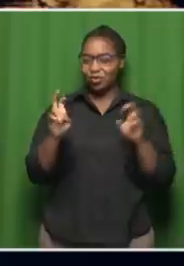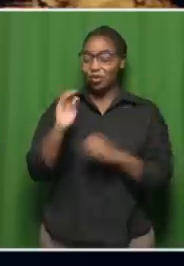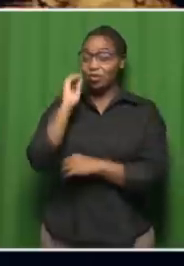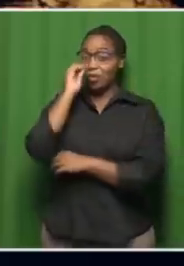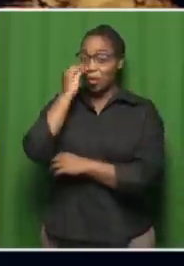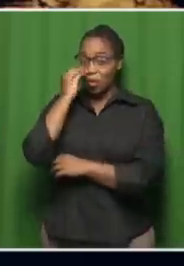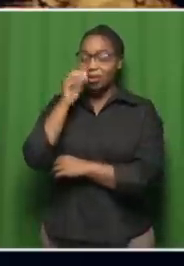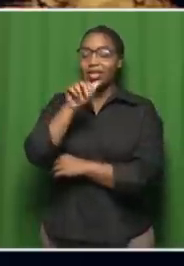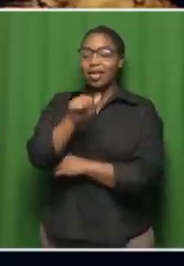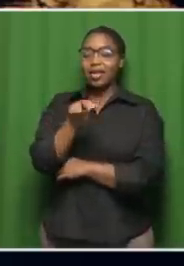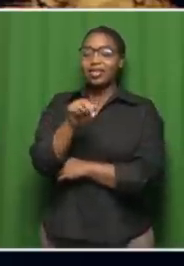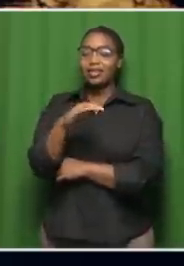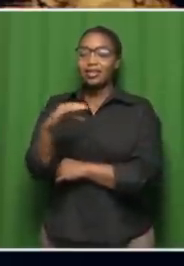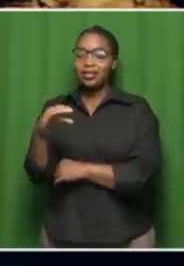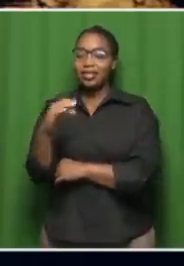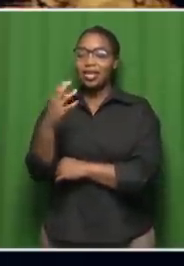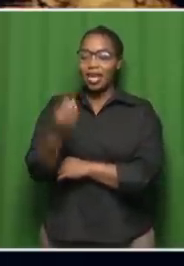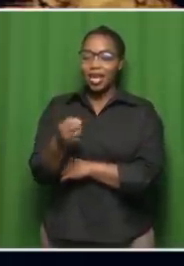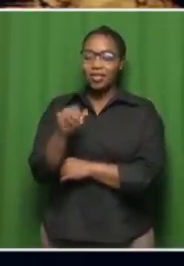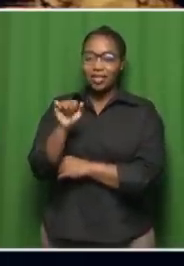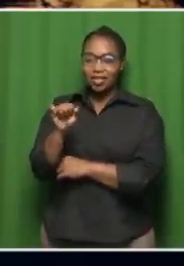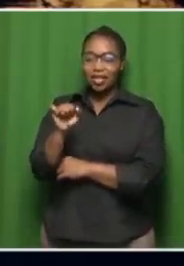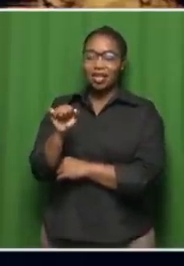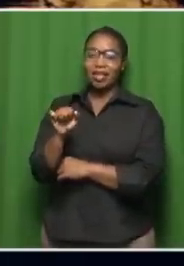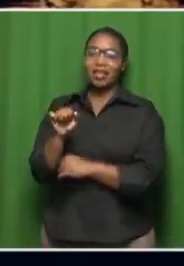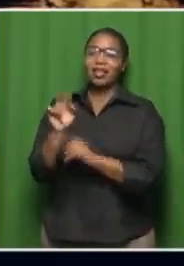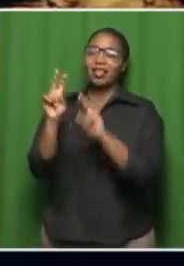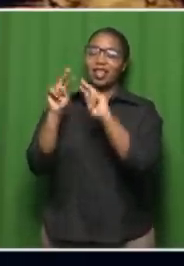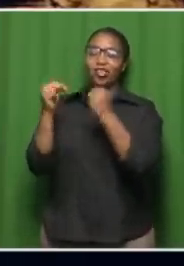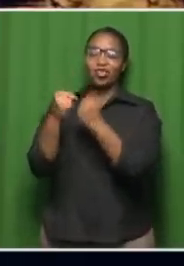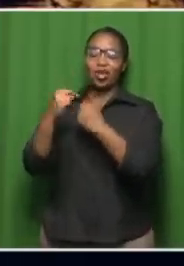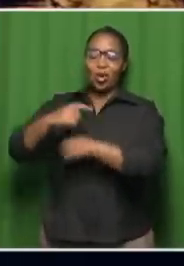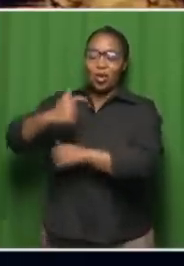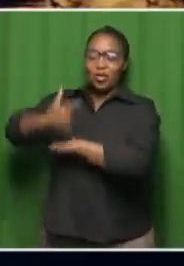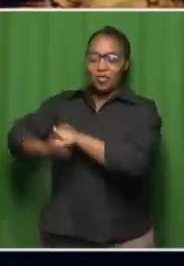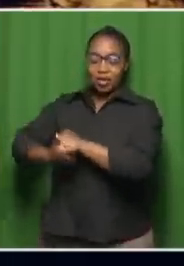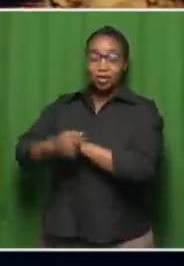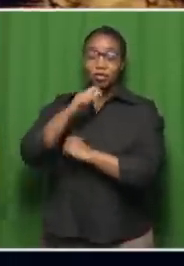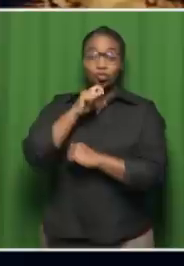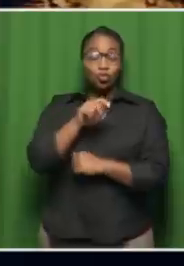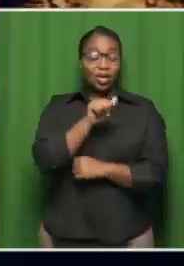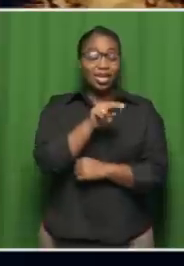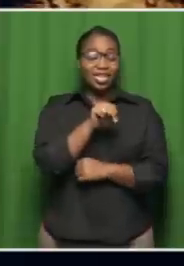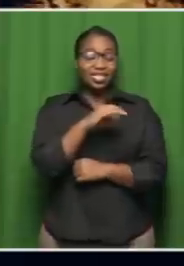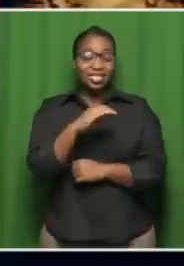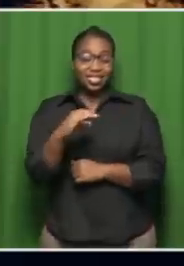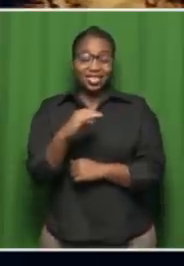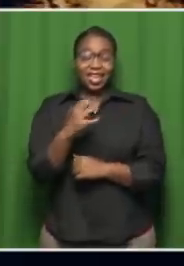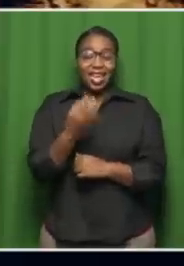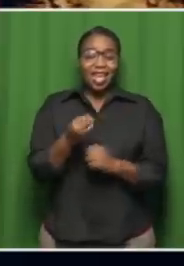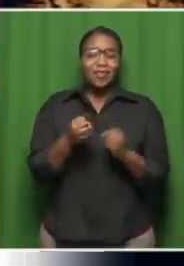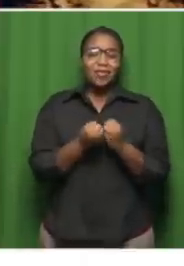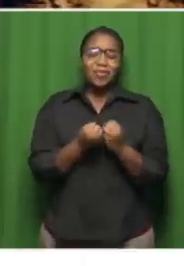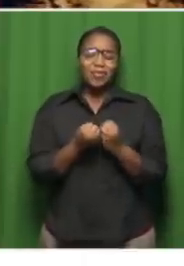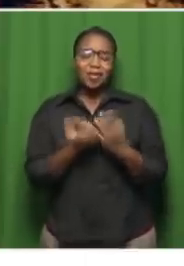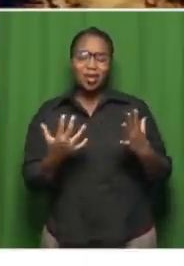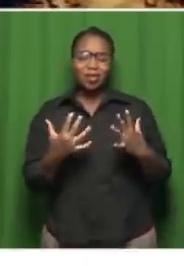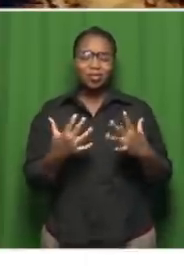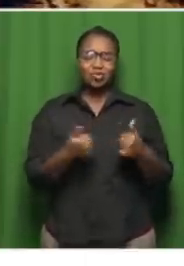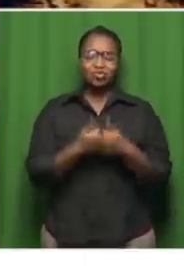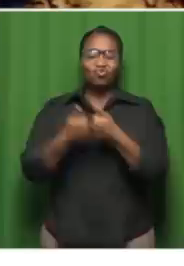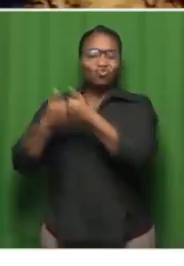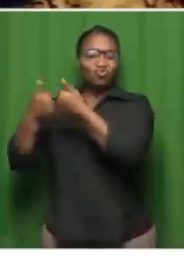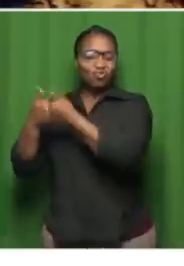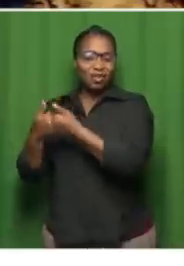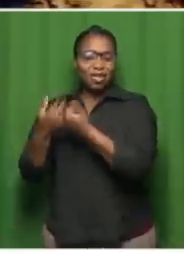to its national conference today. The party is grappling with more problems than any other time in its history. Issues of